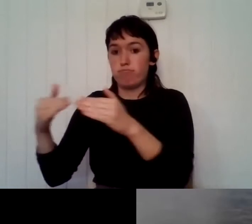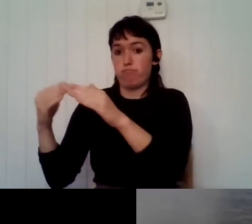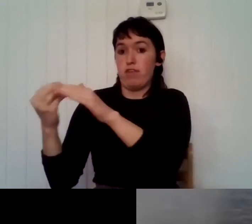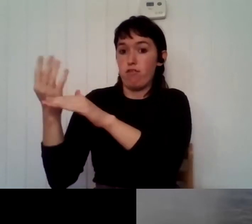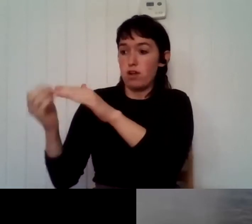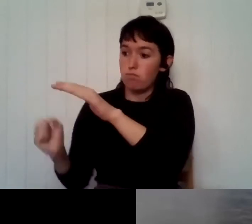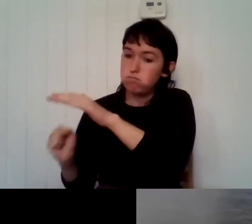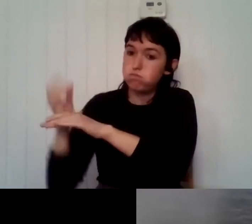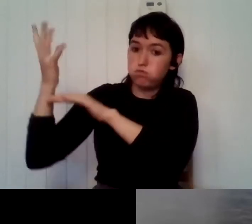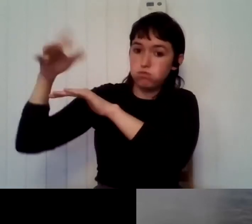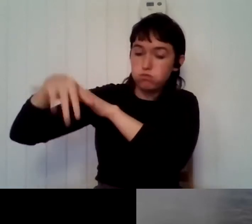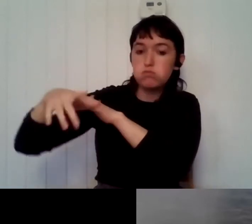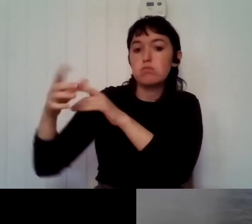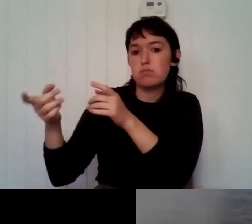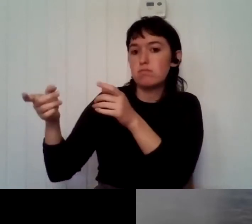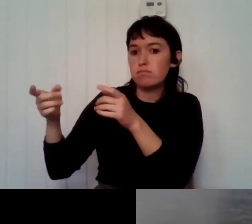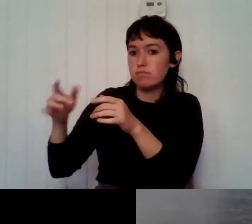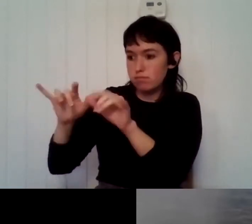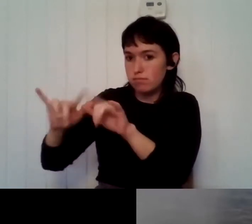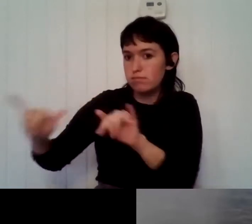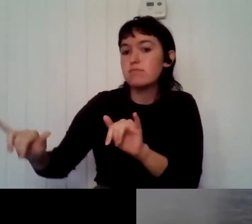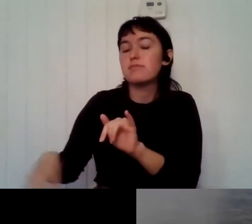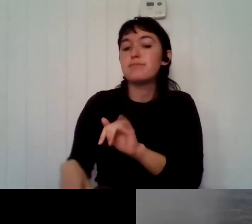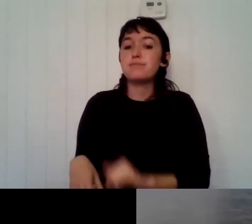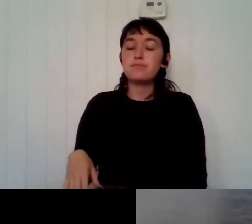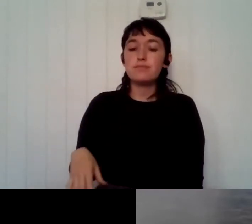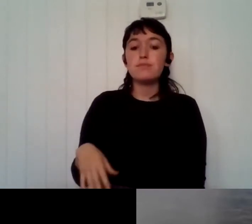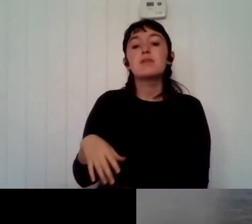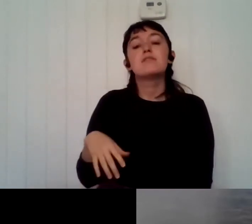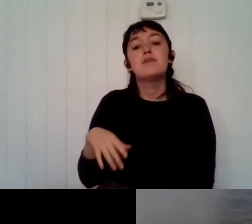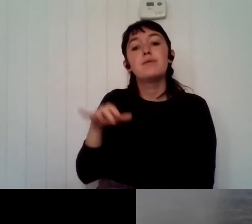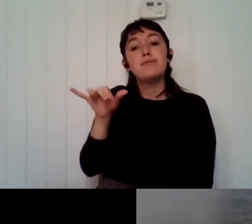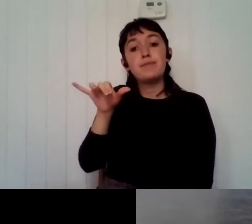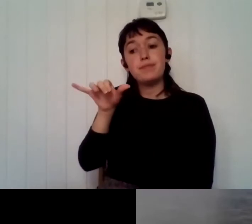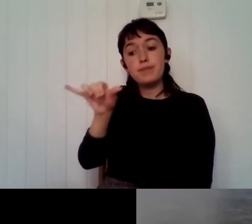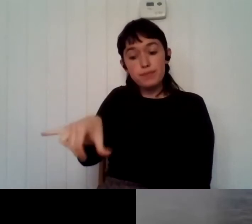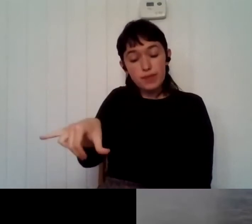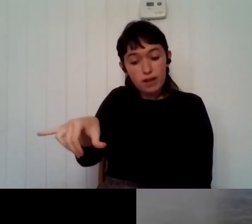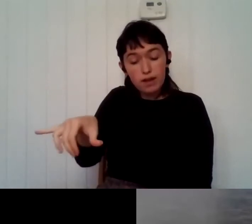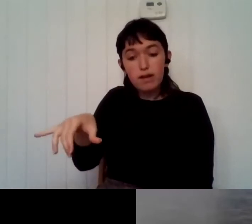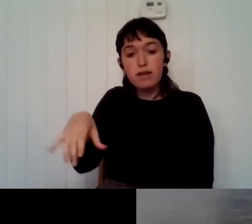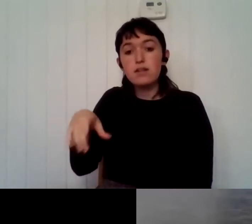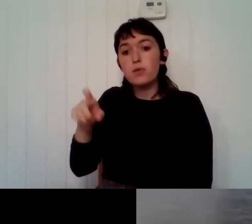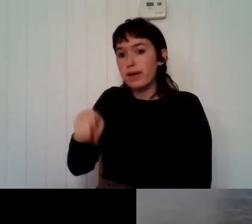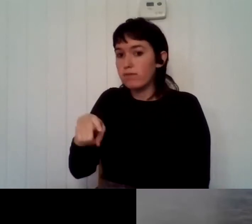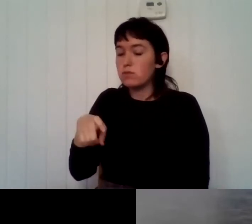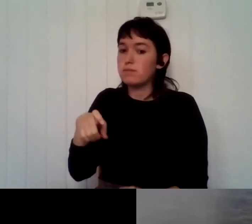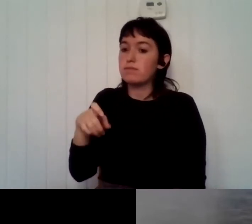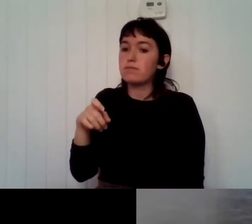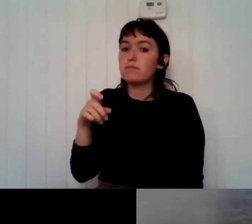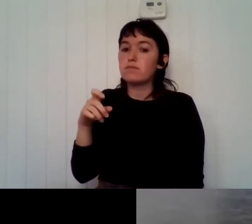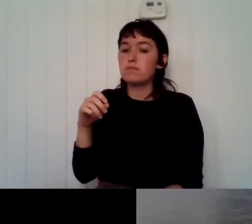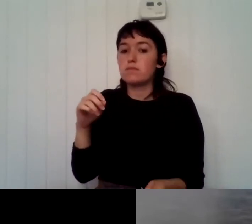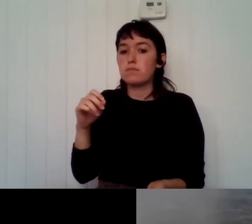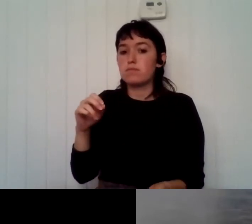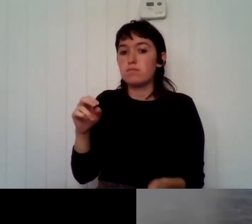sample the fresh lava from the volcano. In that case, they need to be first of all, they